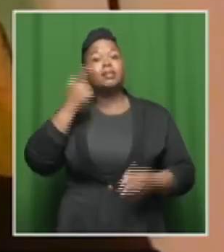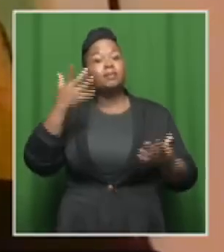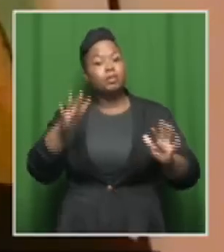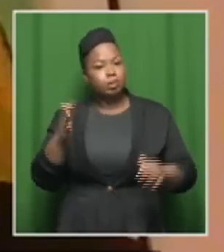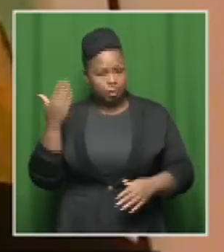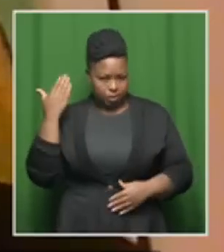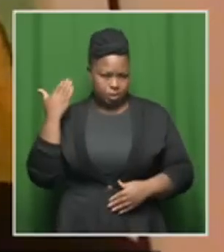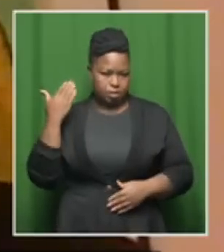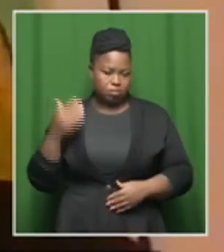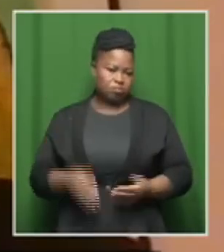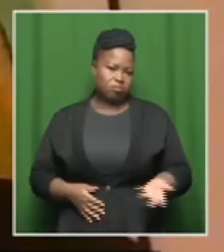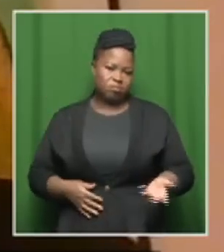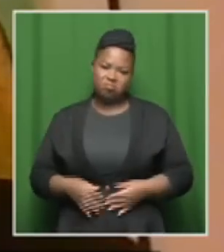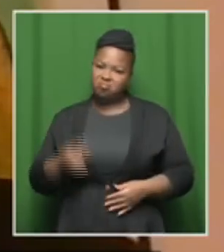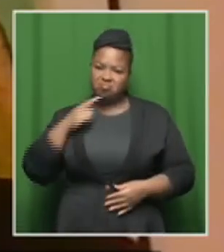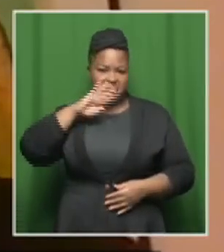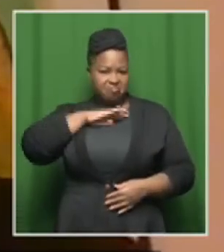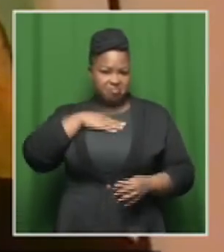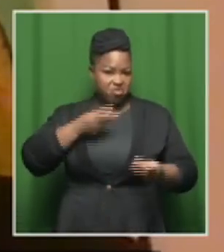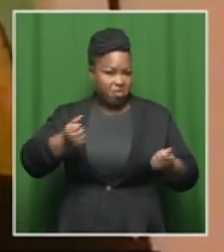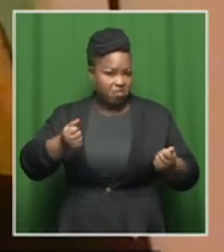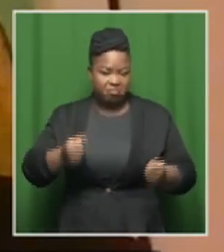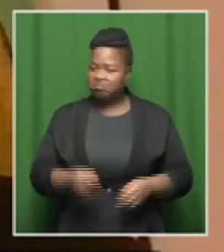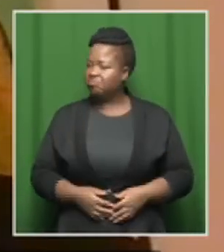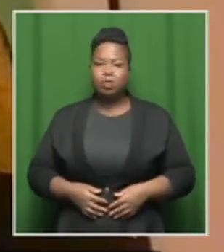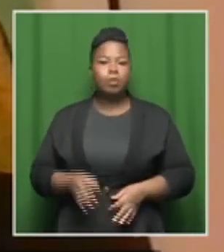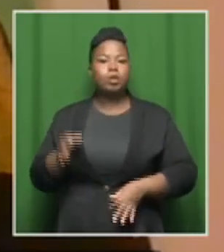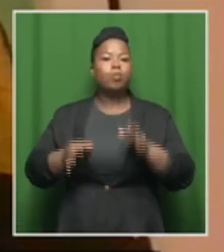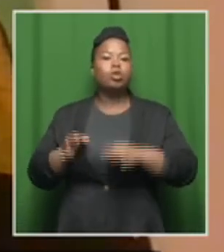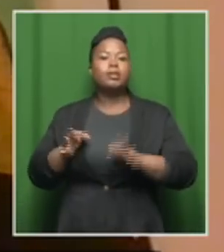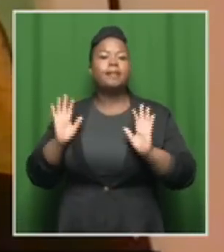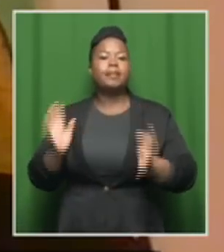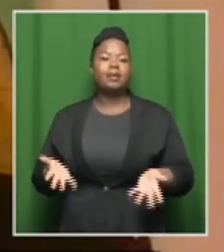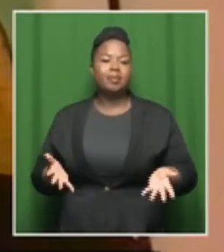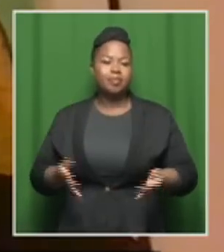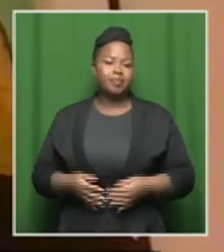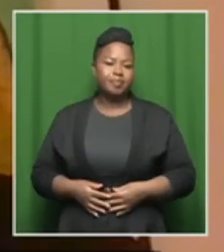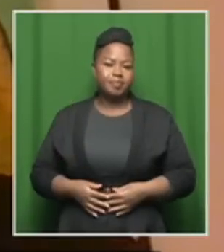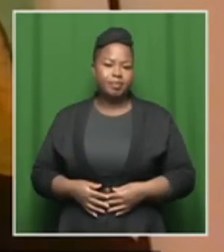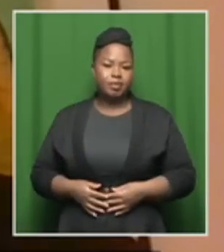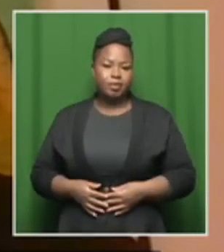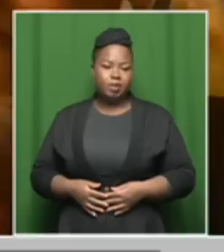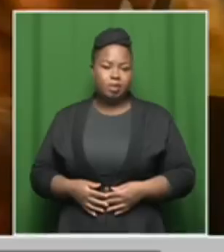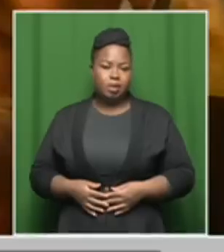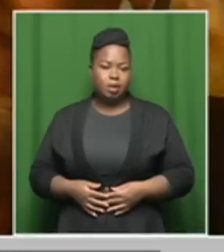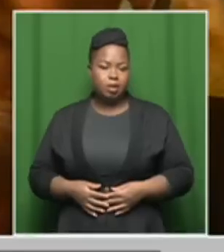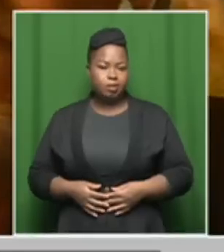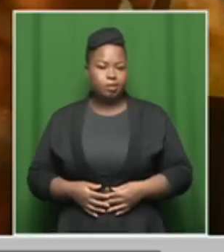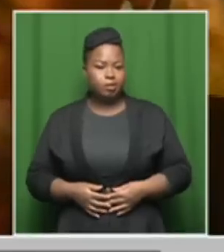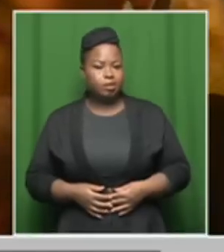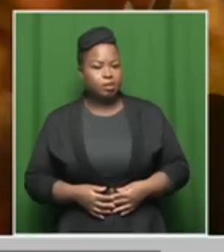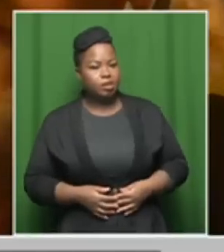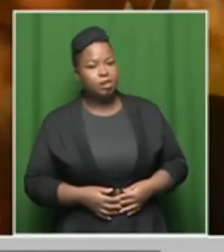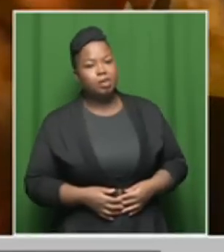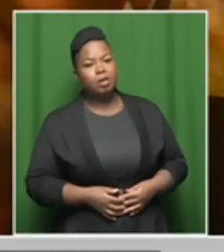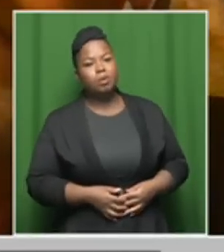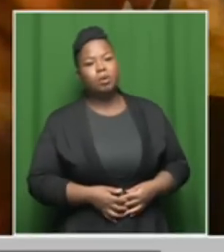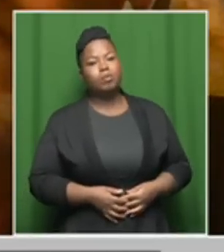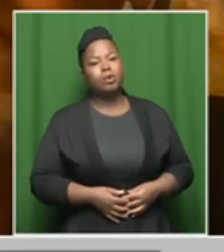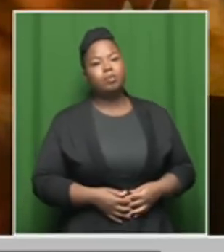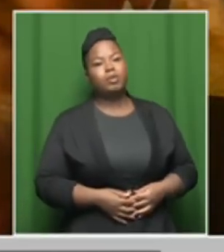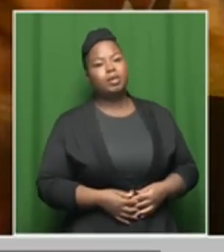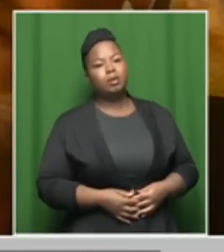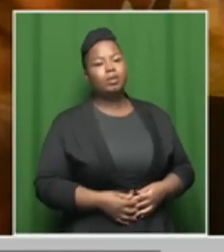well. There's no military solution to this. There's a political solution, and that's where we are at the moment. So we heard that there